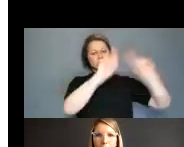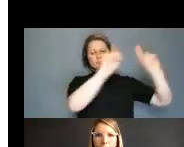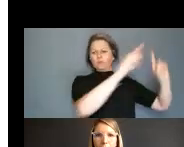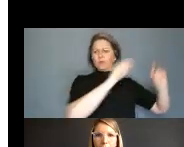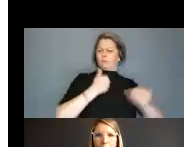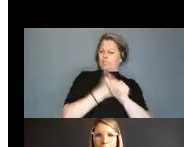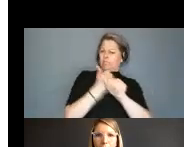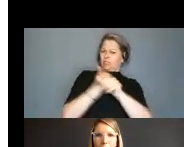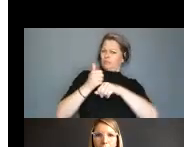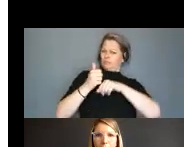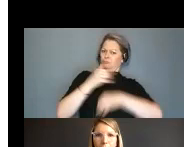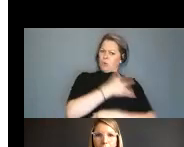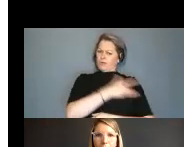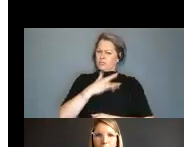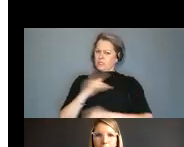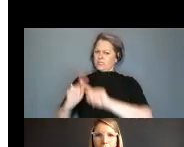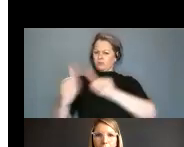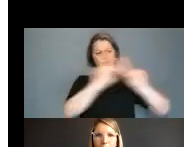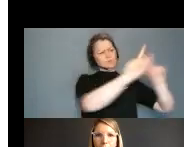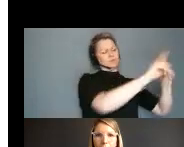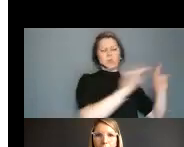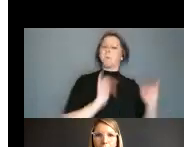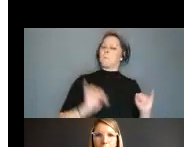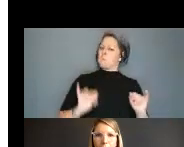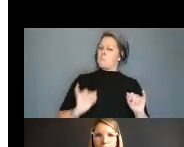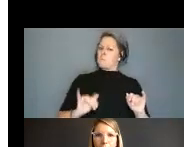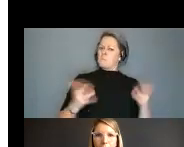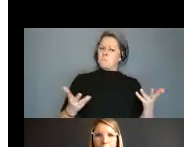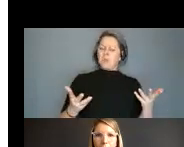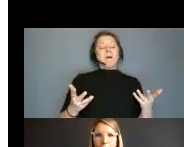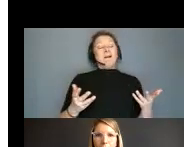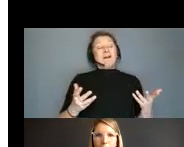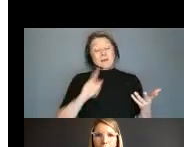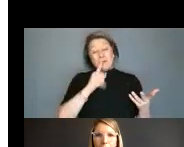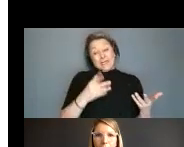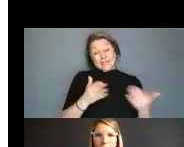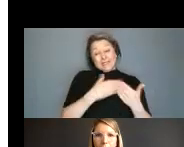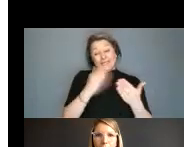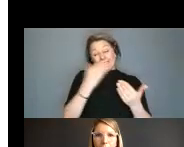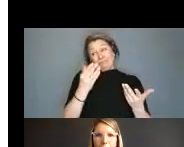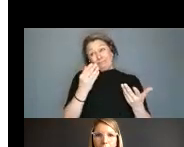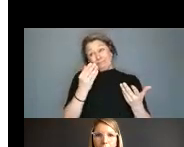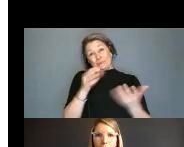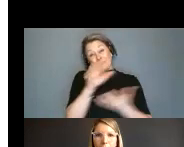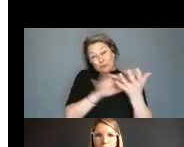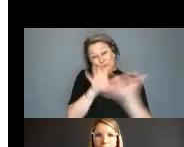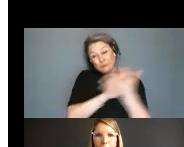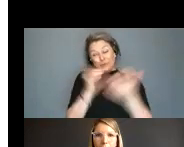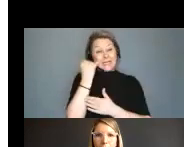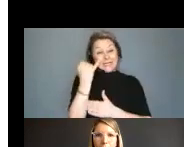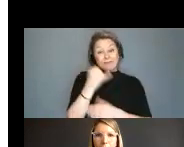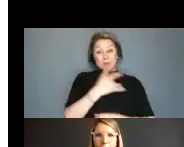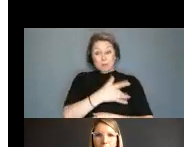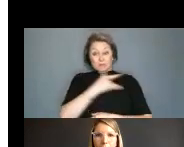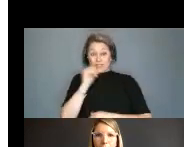different. So really, it's an understandable confusion that, if we're not all defining capacity the